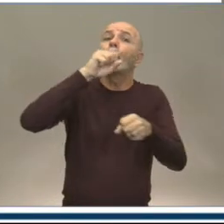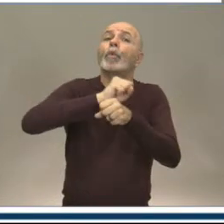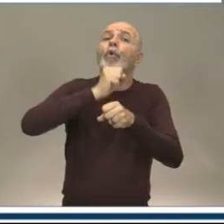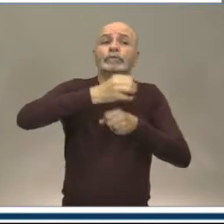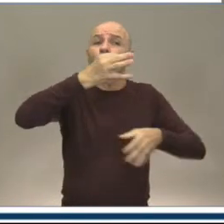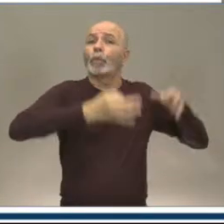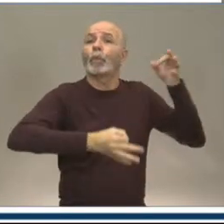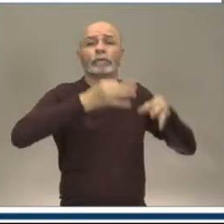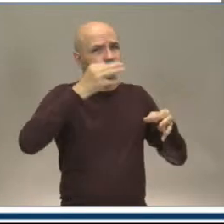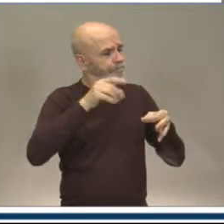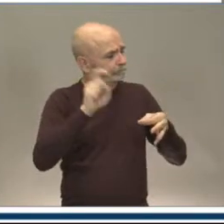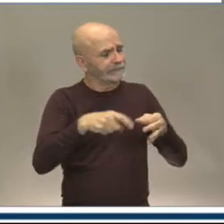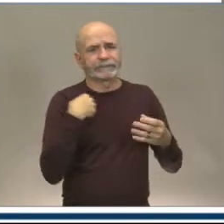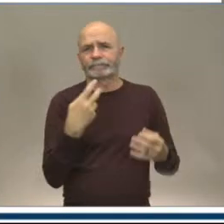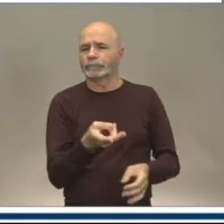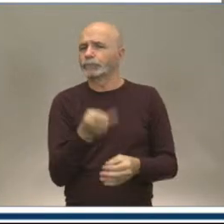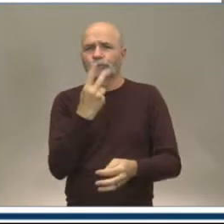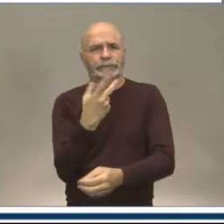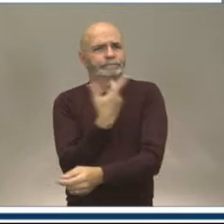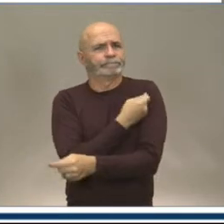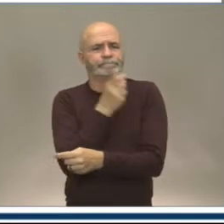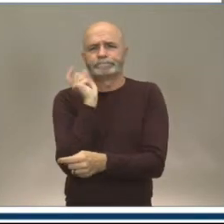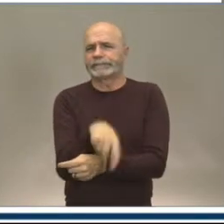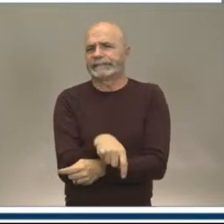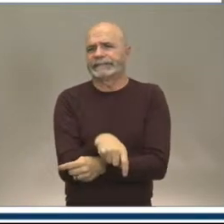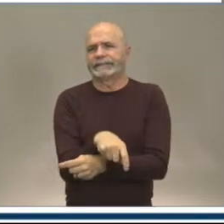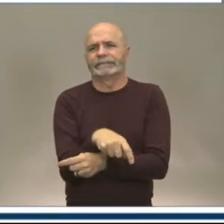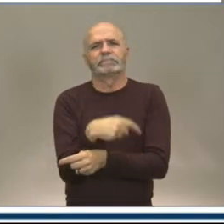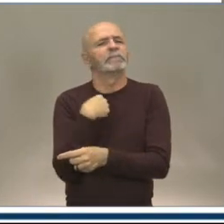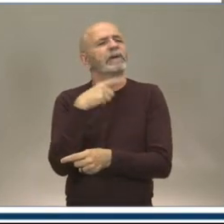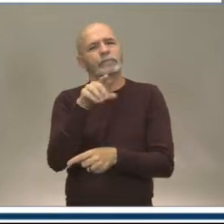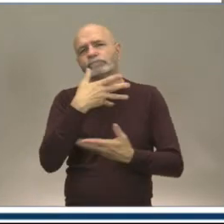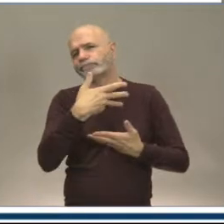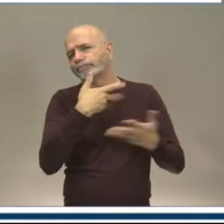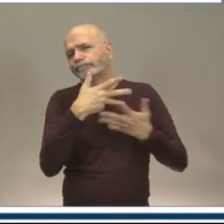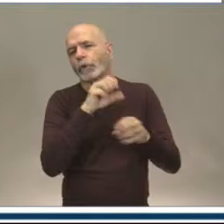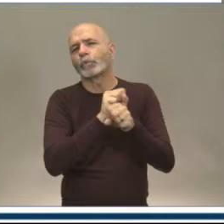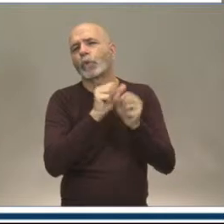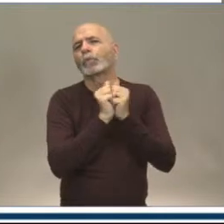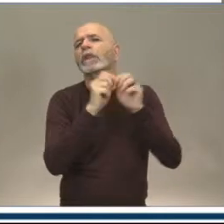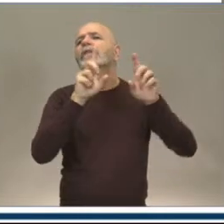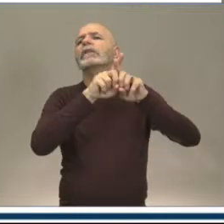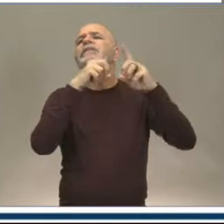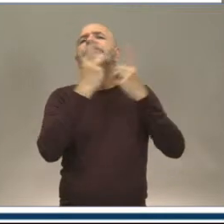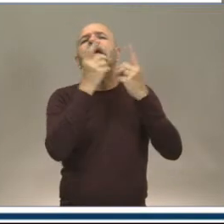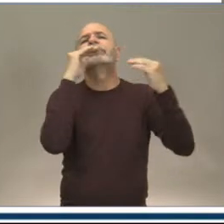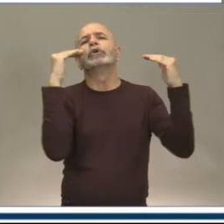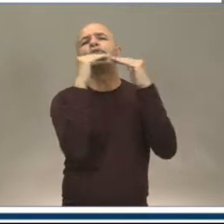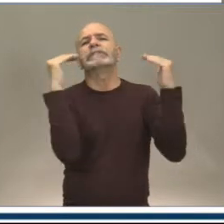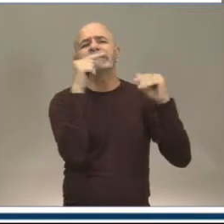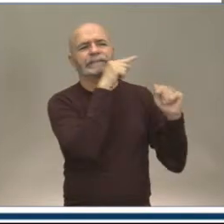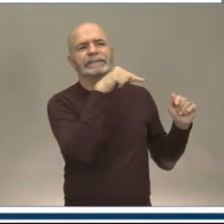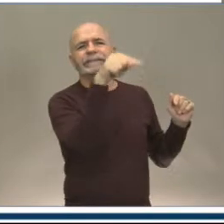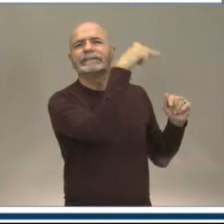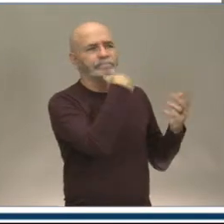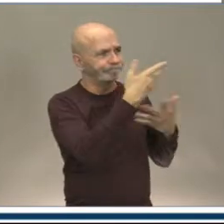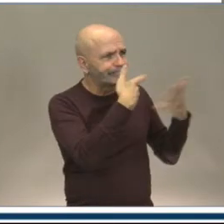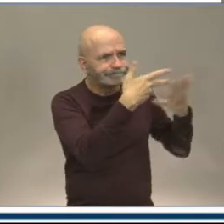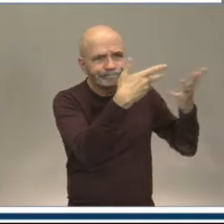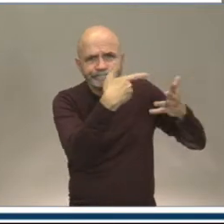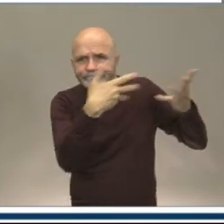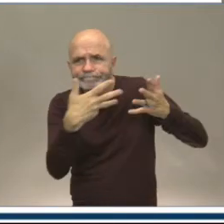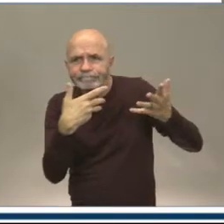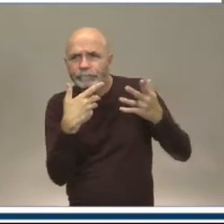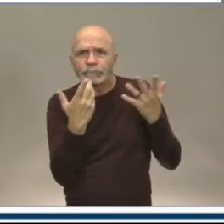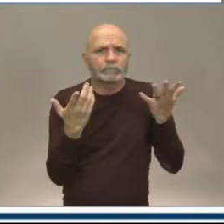vaccinated like everybody else. We'll continue to work through the Department of Justice on this to try to understand any issues or